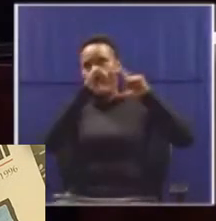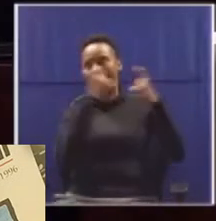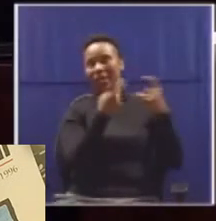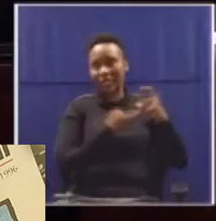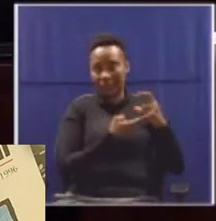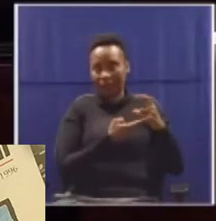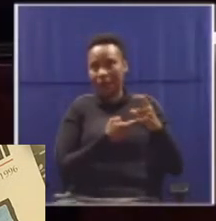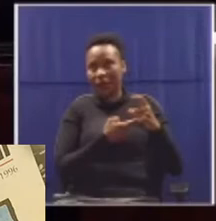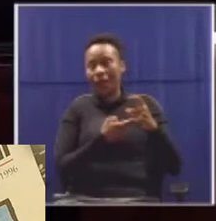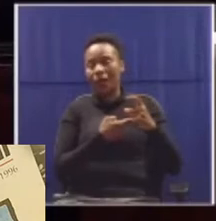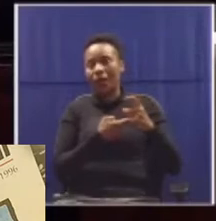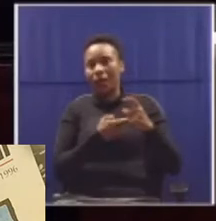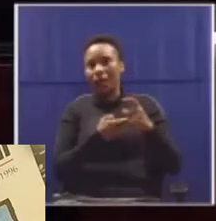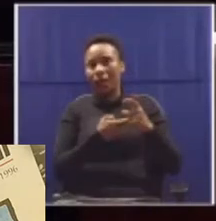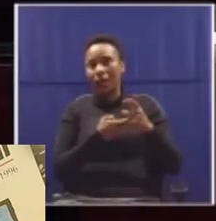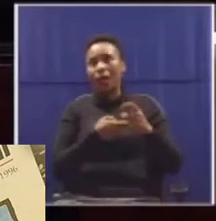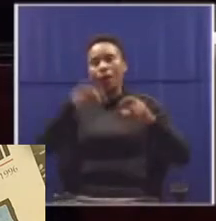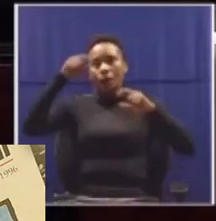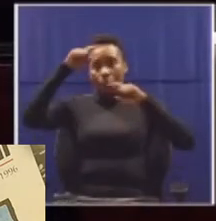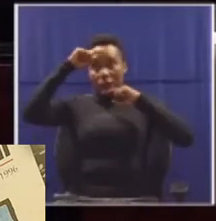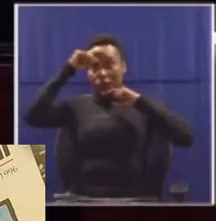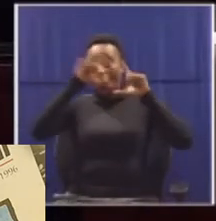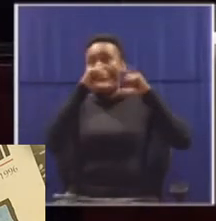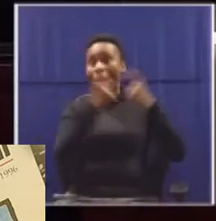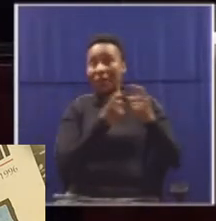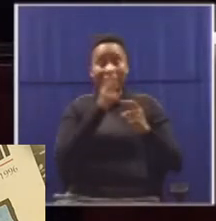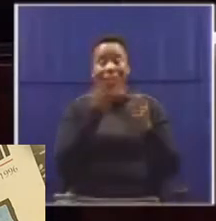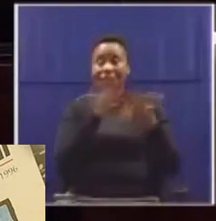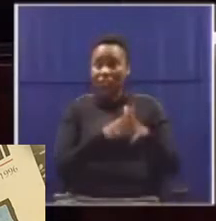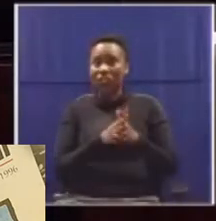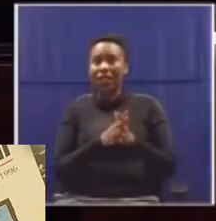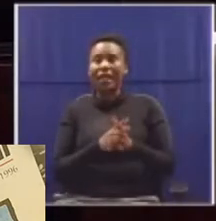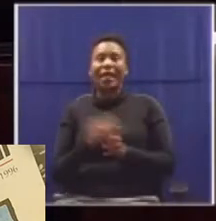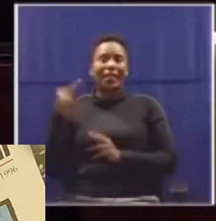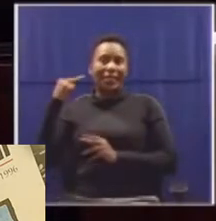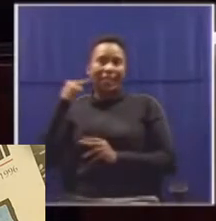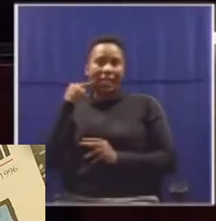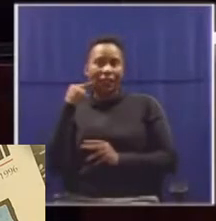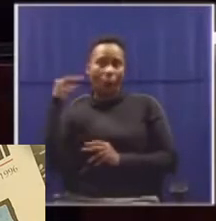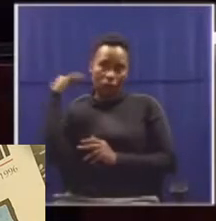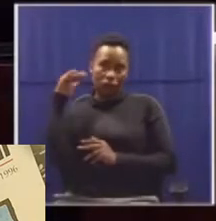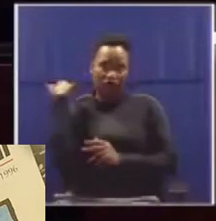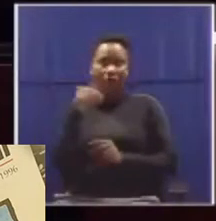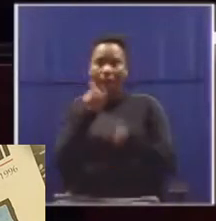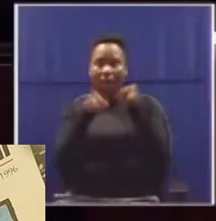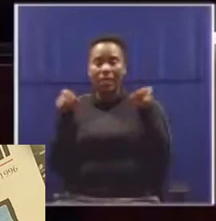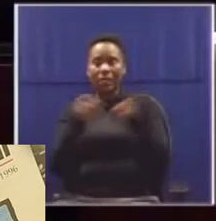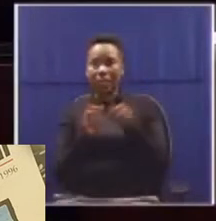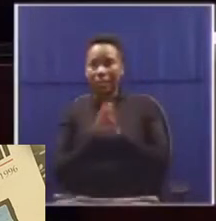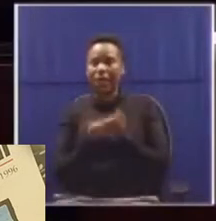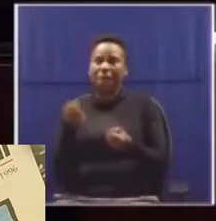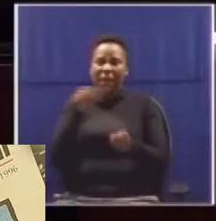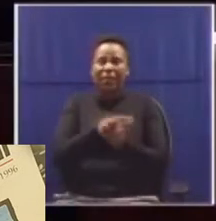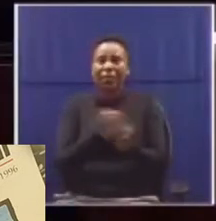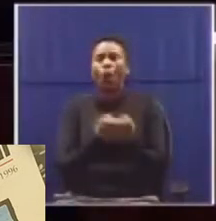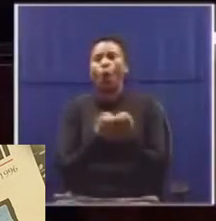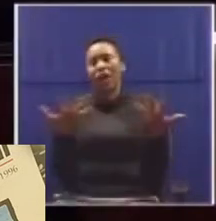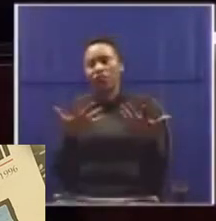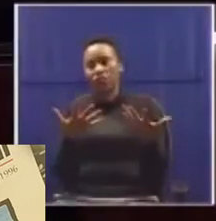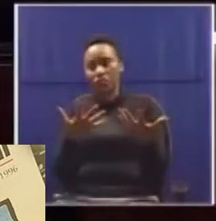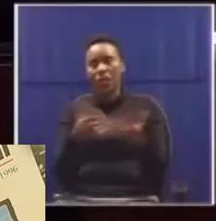see exactly how hearing impaired people are impacted and let us also remember that